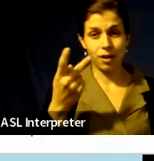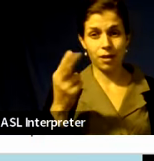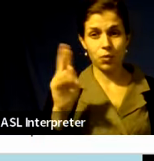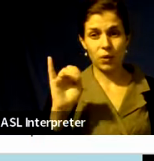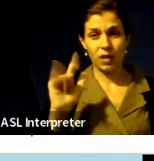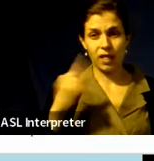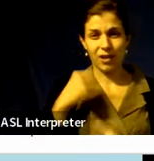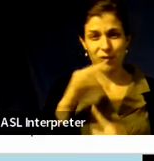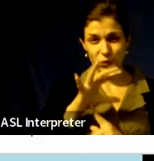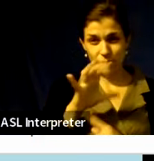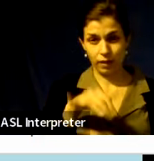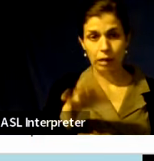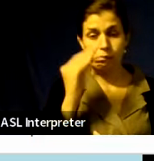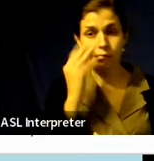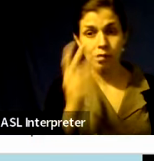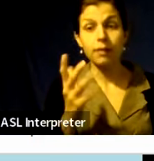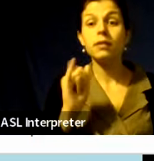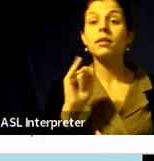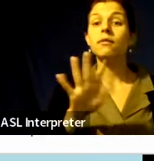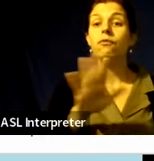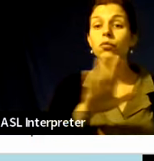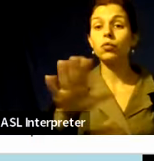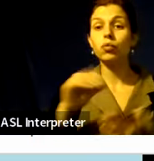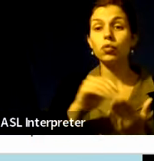student receives accommodations